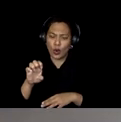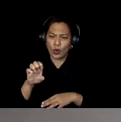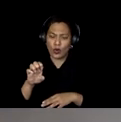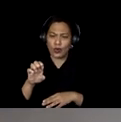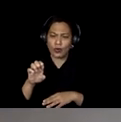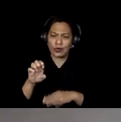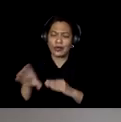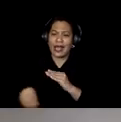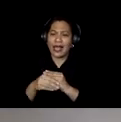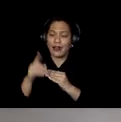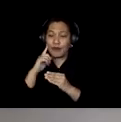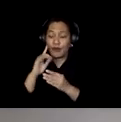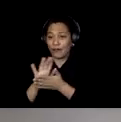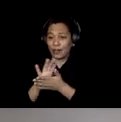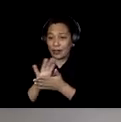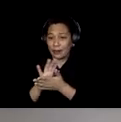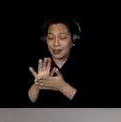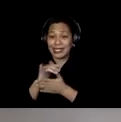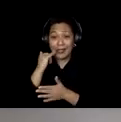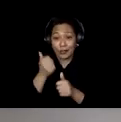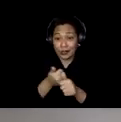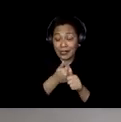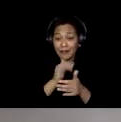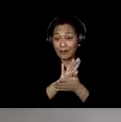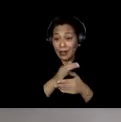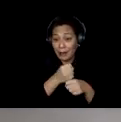filmmaker, it's worth looking into that because you can then